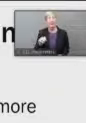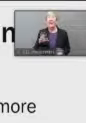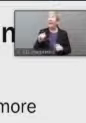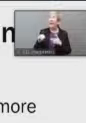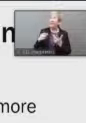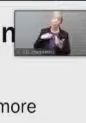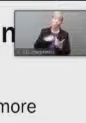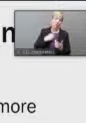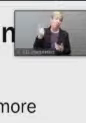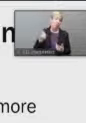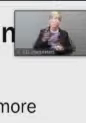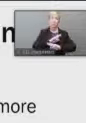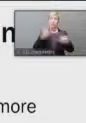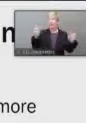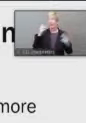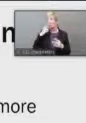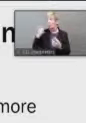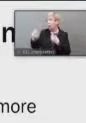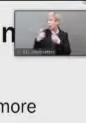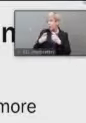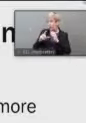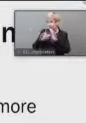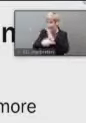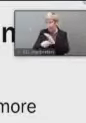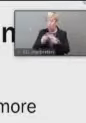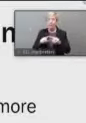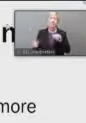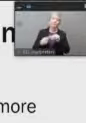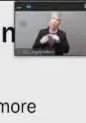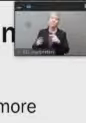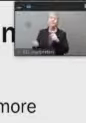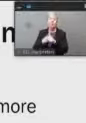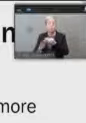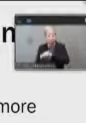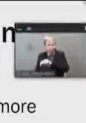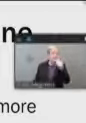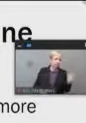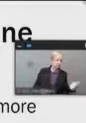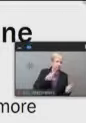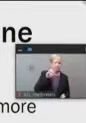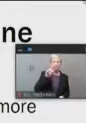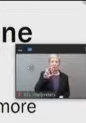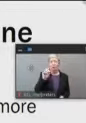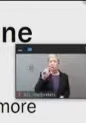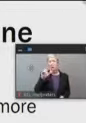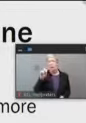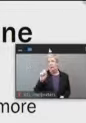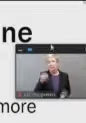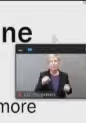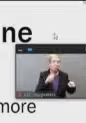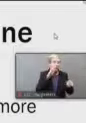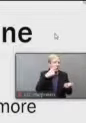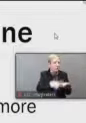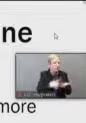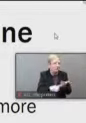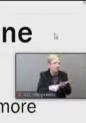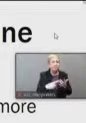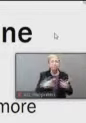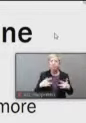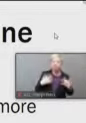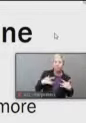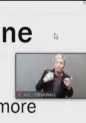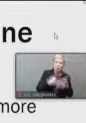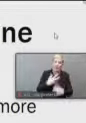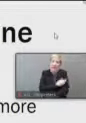questions. And I'm going to go right to Dr. Collins to talk about how we're doing for vaccines